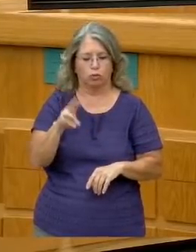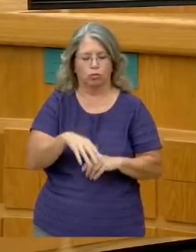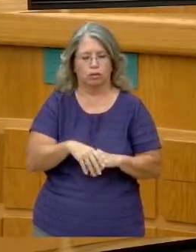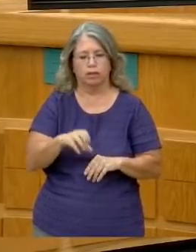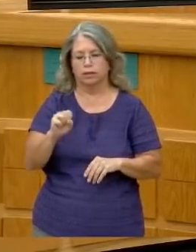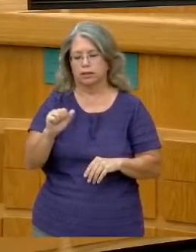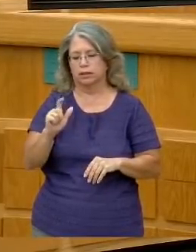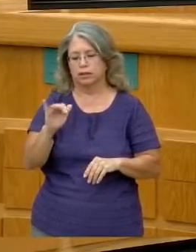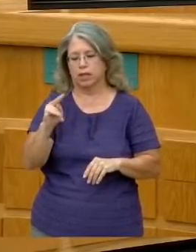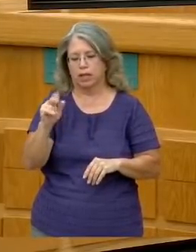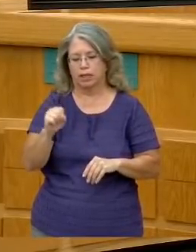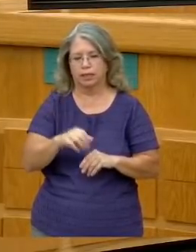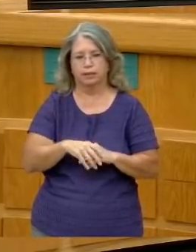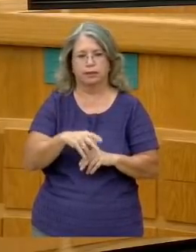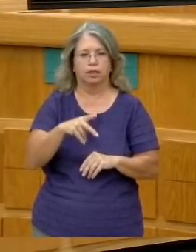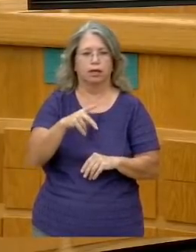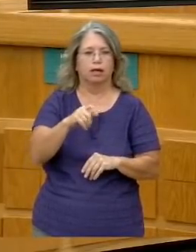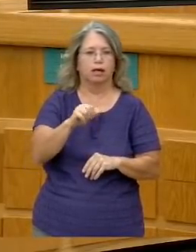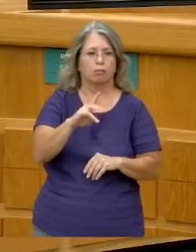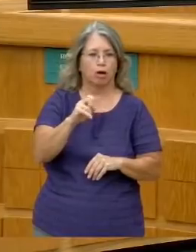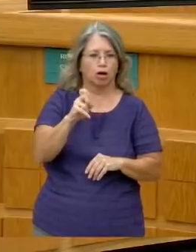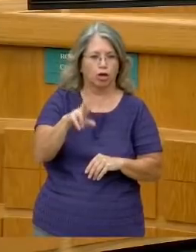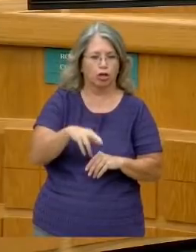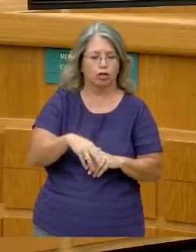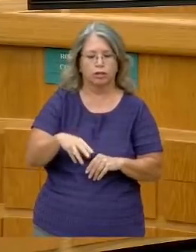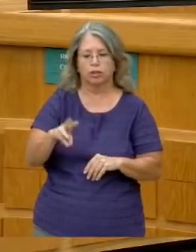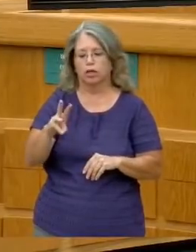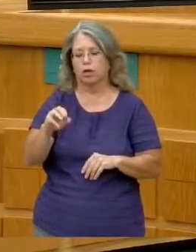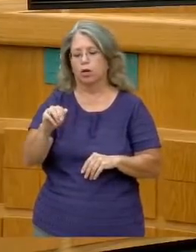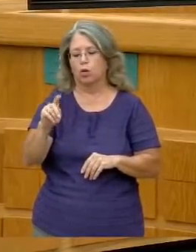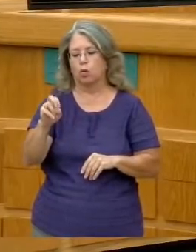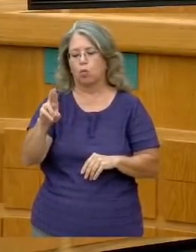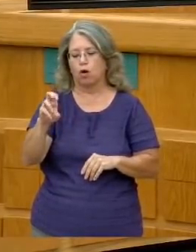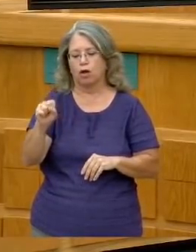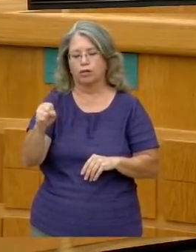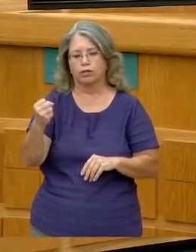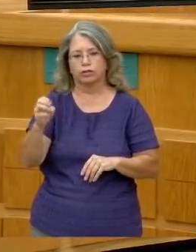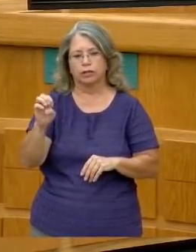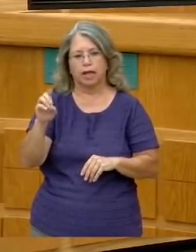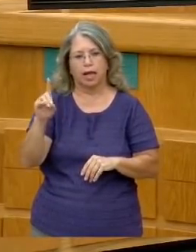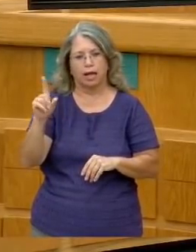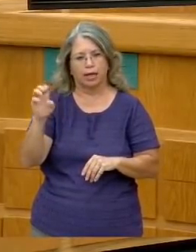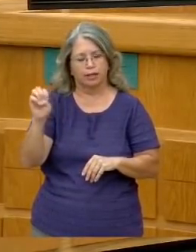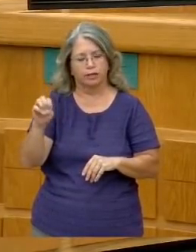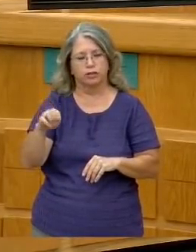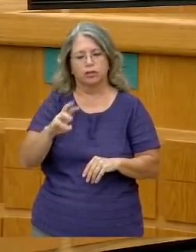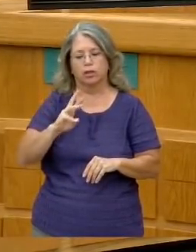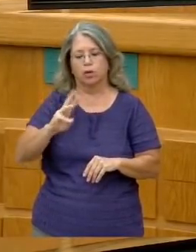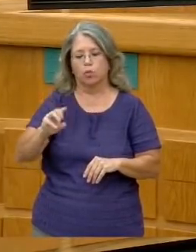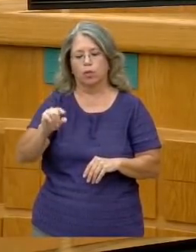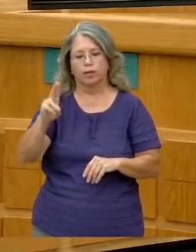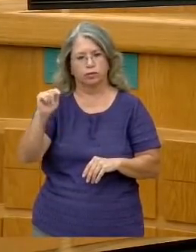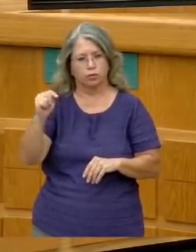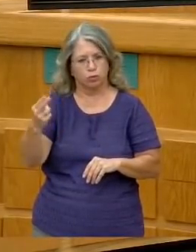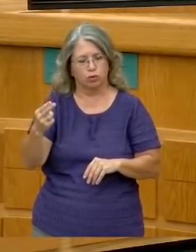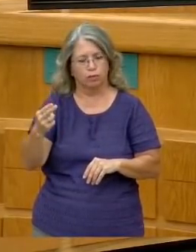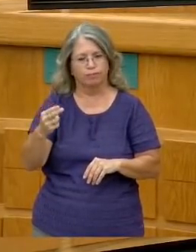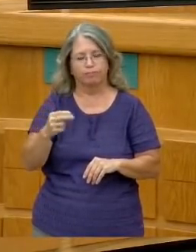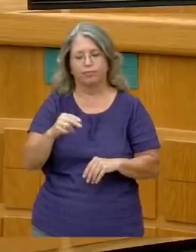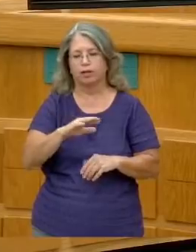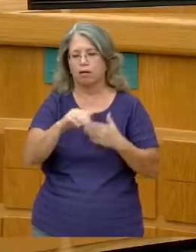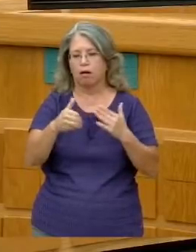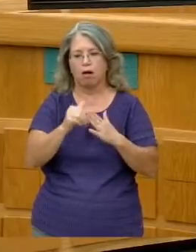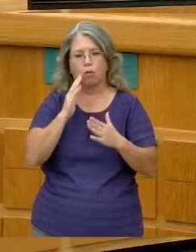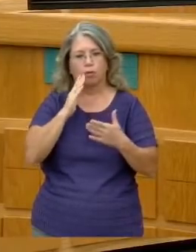Parker Park, Water's Edge, and West Guth. Those are the city's 8 regional parks. All those parks are going to be closed to